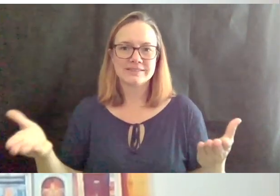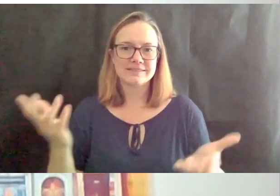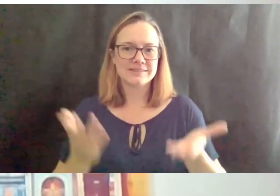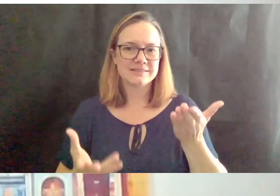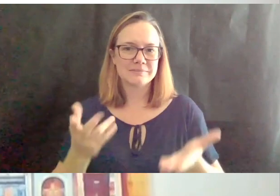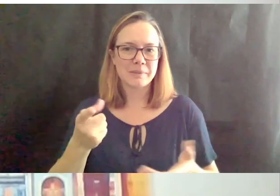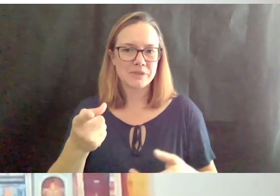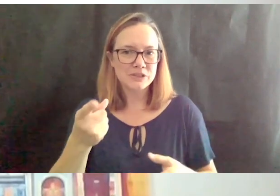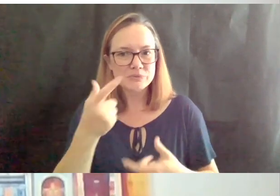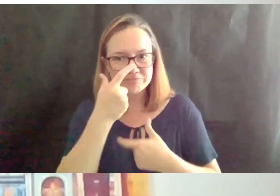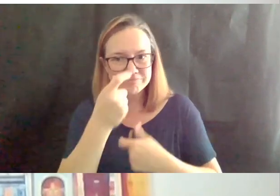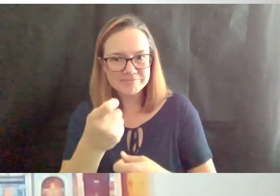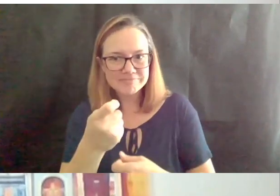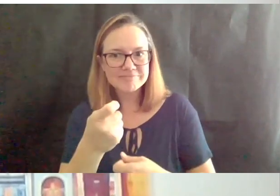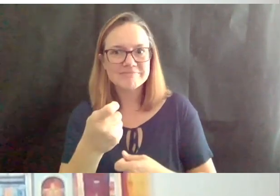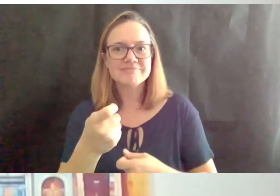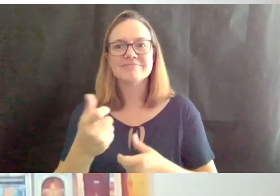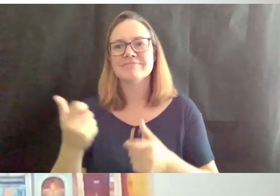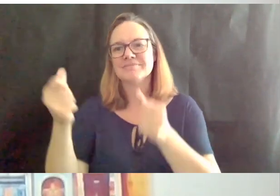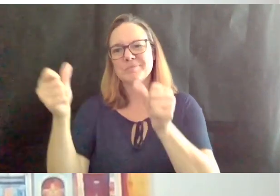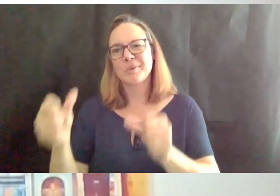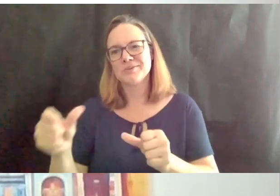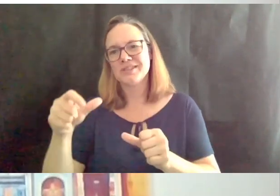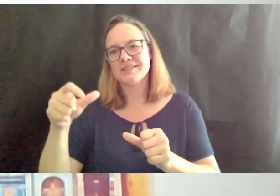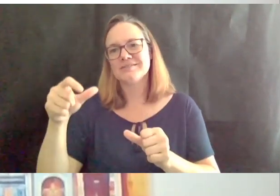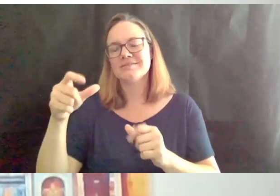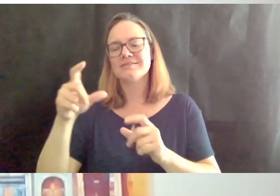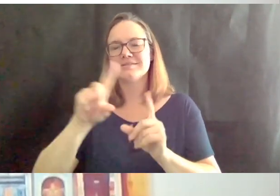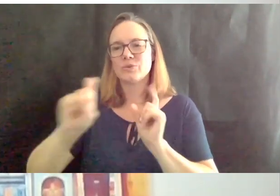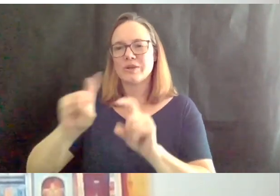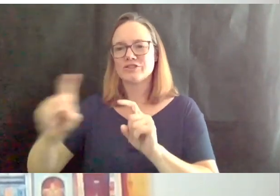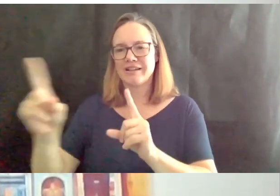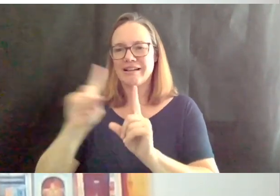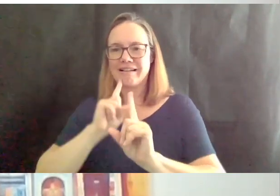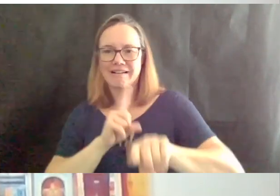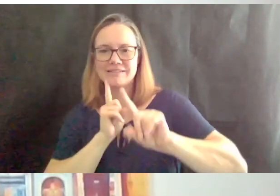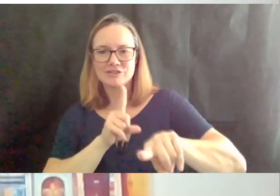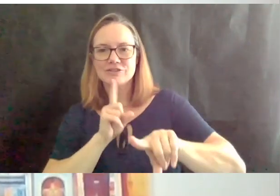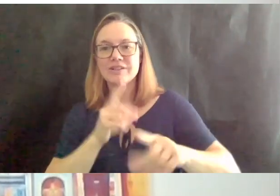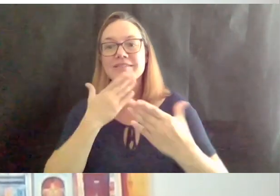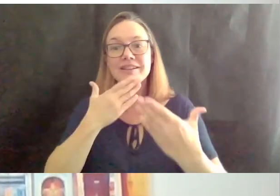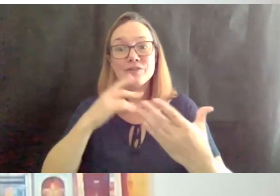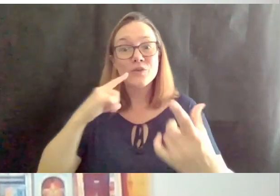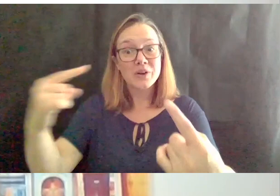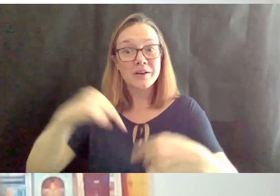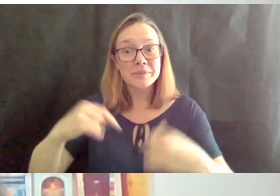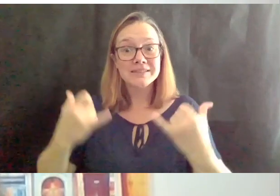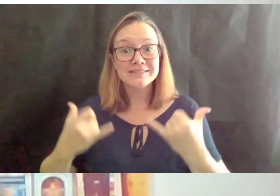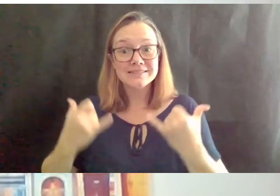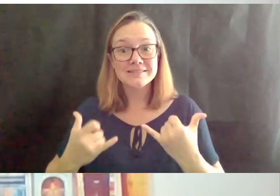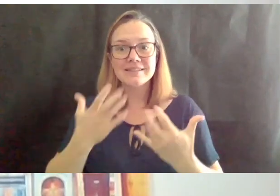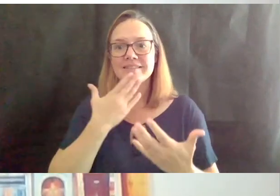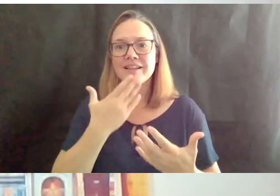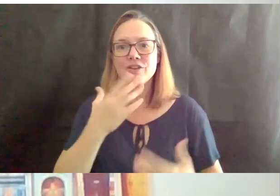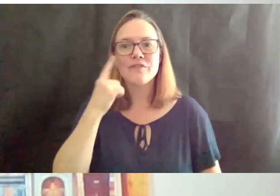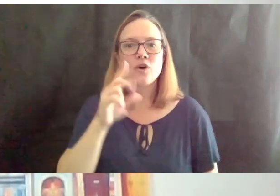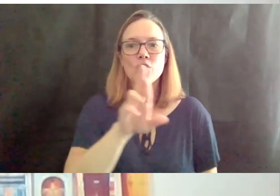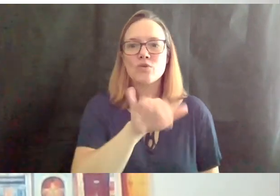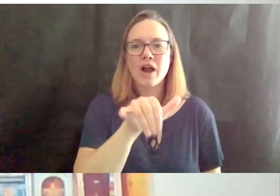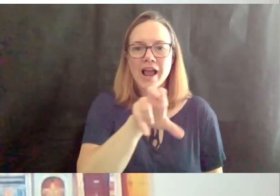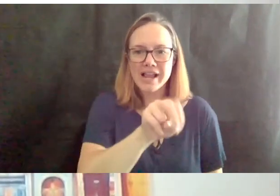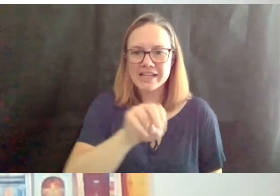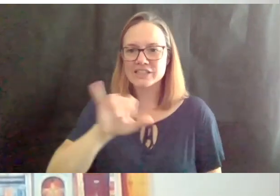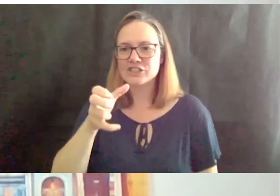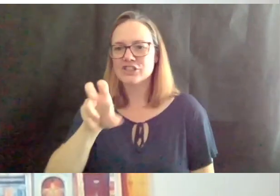posted in the Q&A. So thank you for coming today and attending the Wellbeing Live. Thank you to Ryan and Jevin